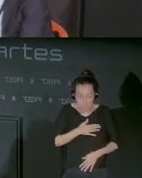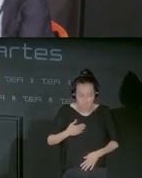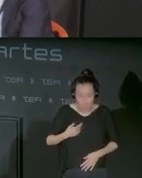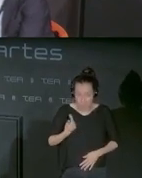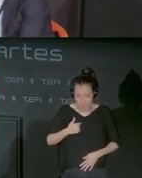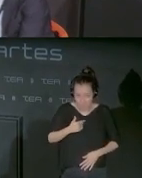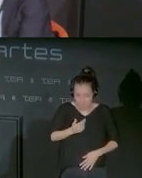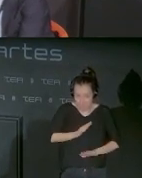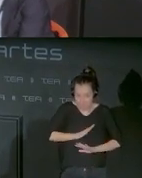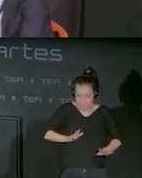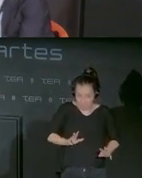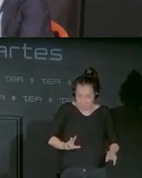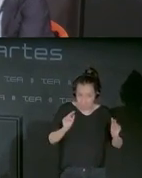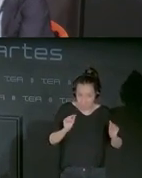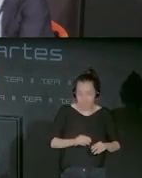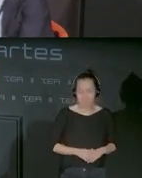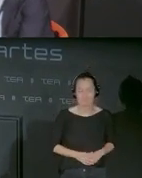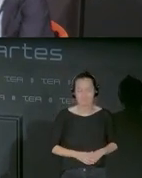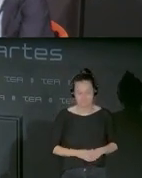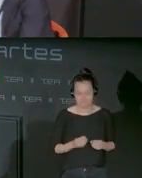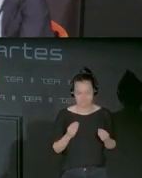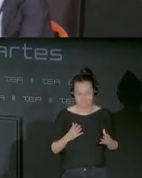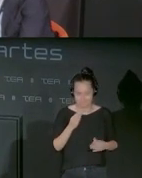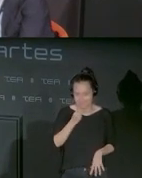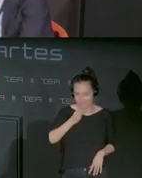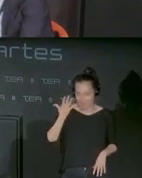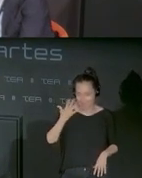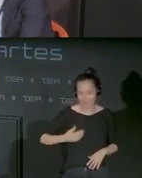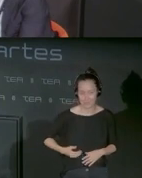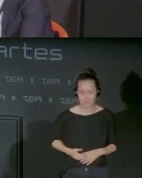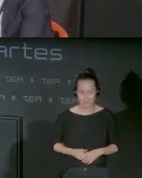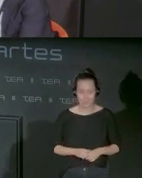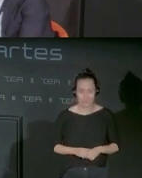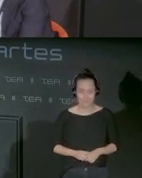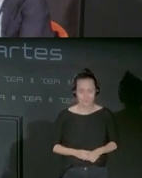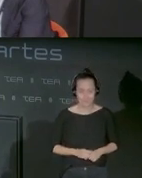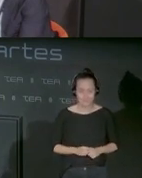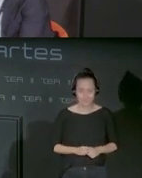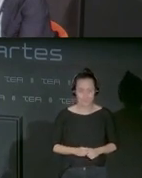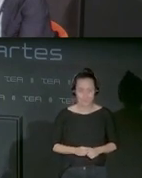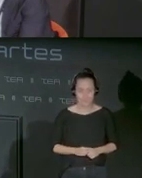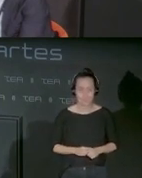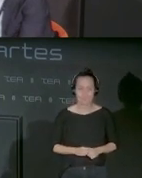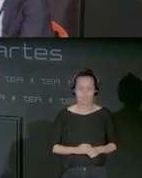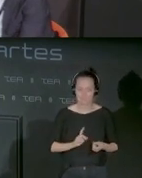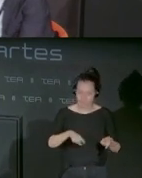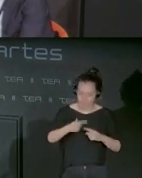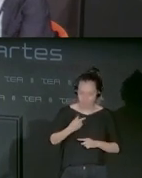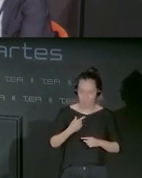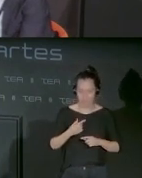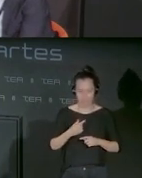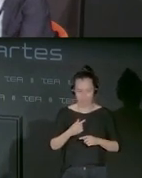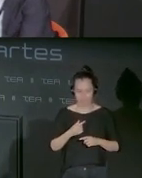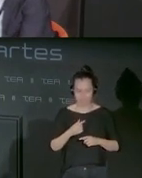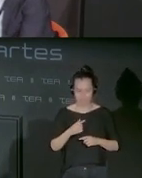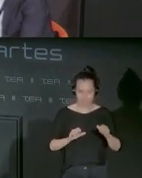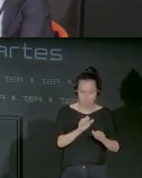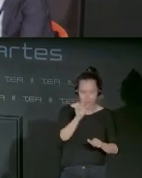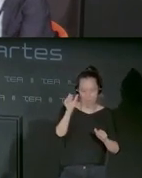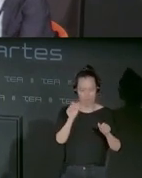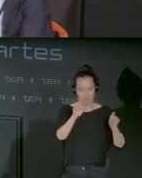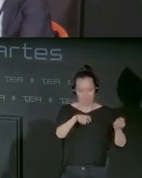will be followed and we were in the breaks, and we will definitely not end